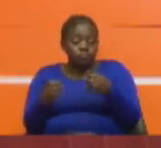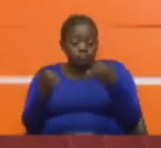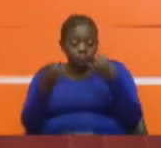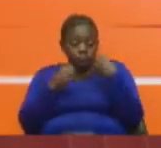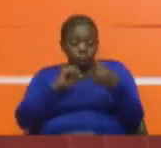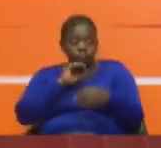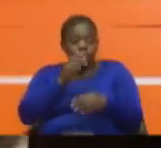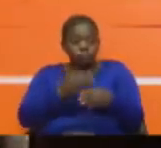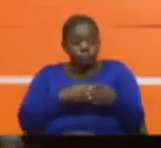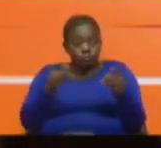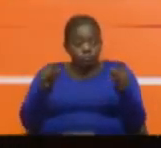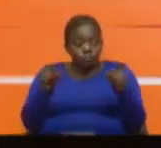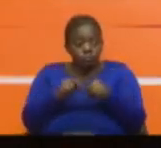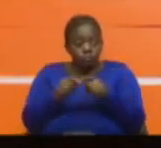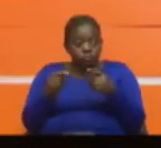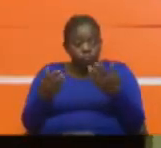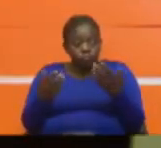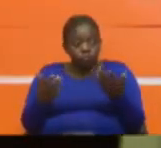and have